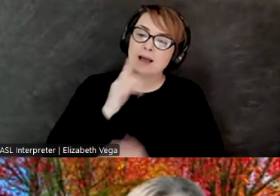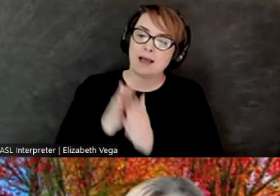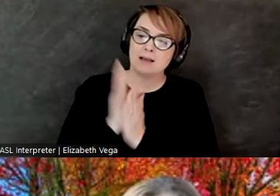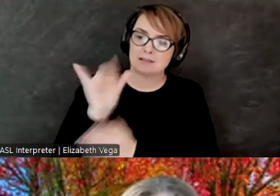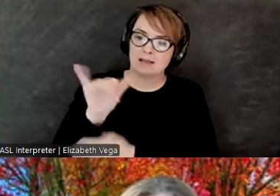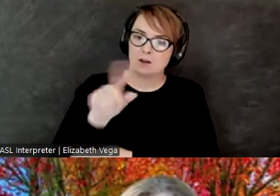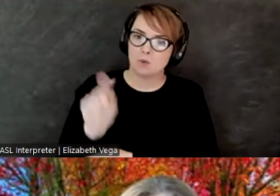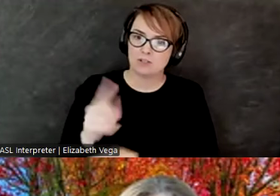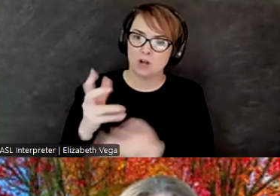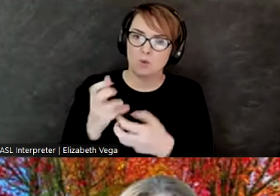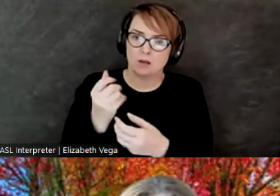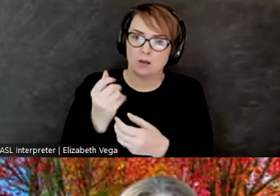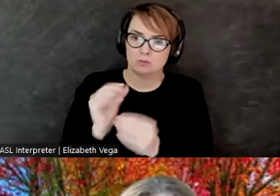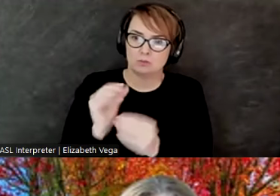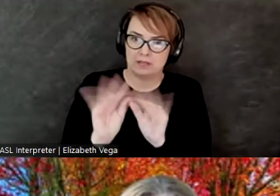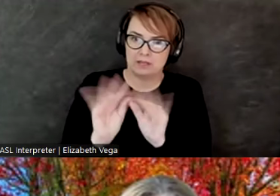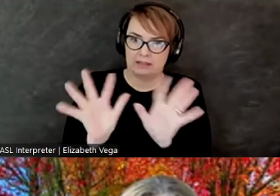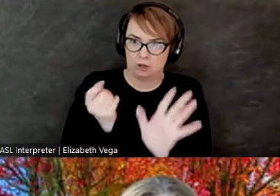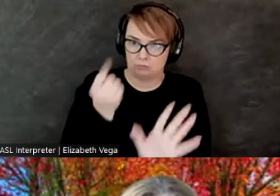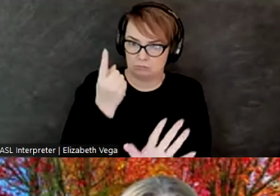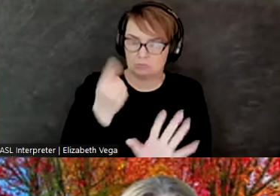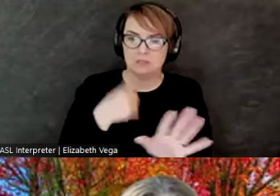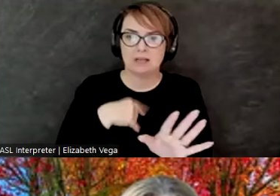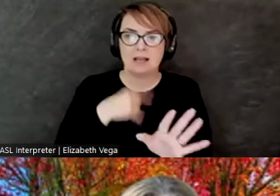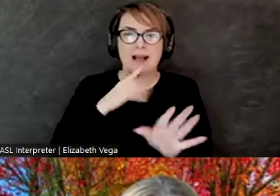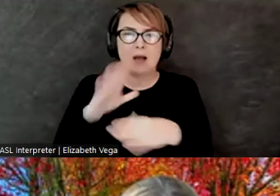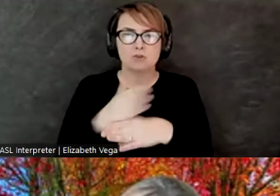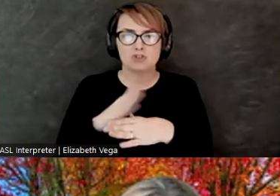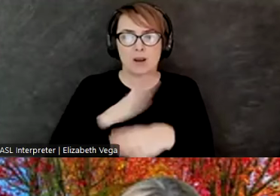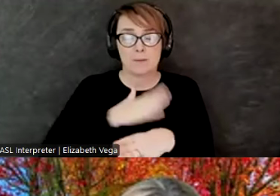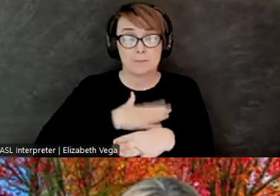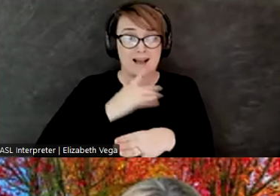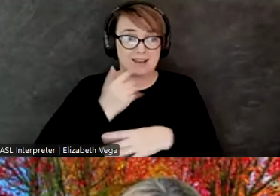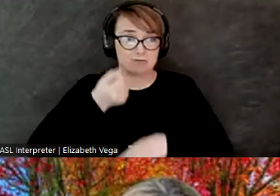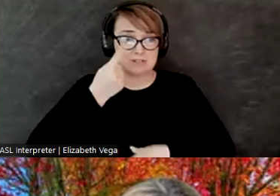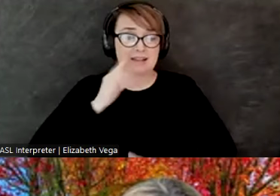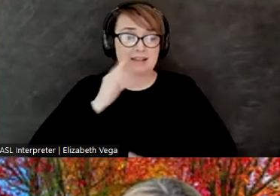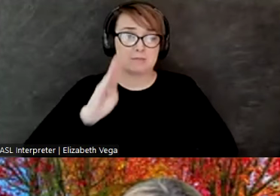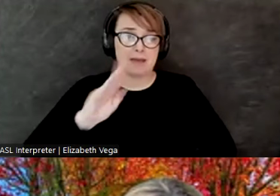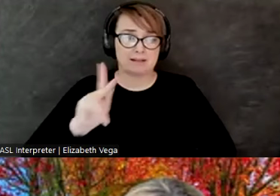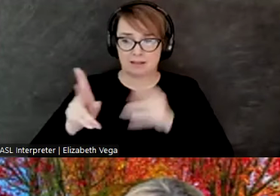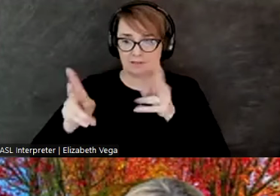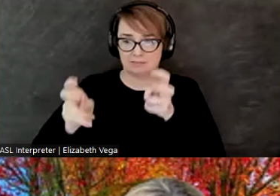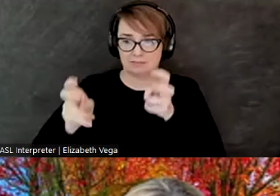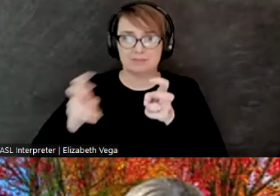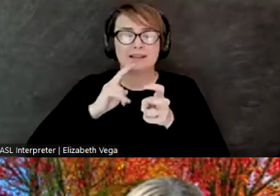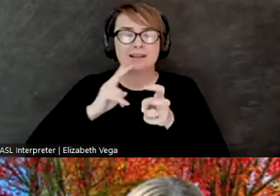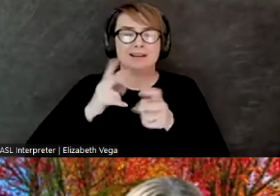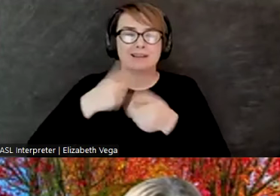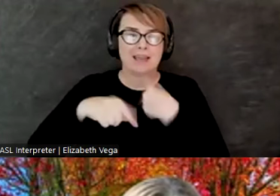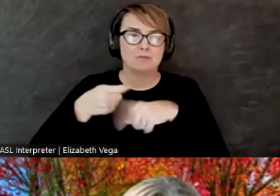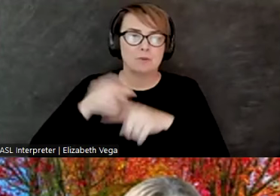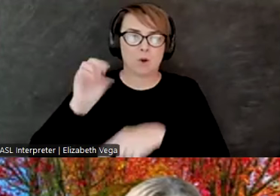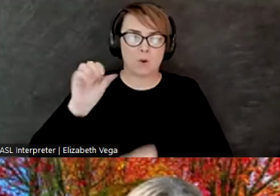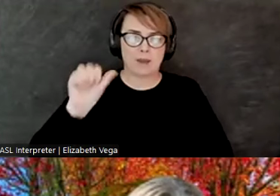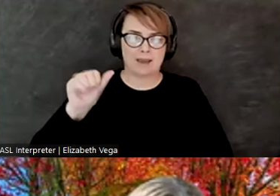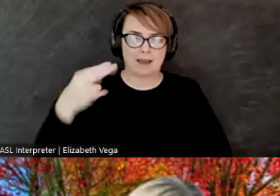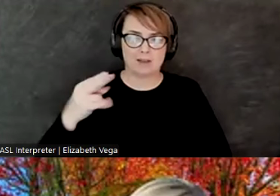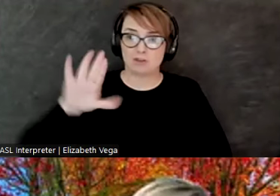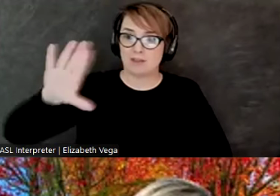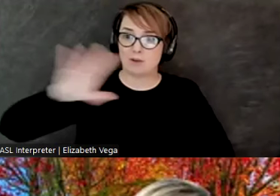I'll share again with you my interpretation of the Bagley Keene excerpt that was provided in the OAH response, which is that if